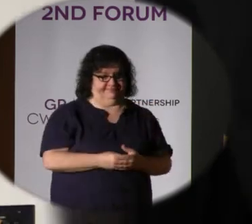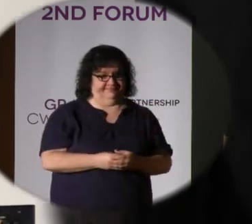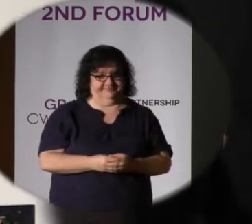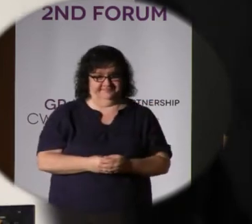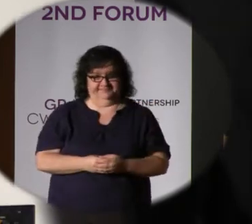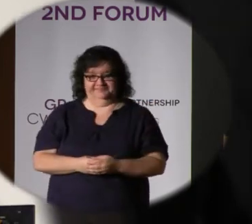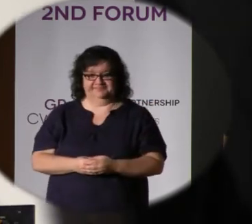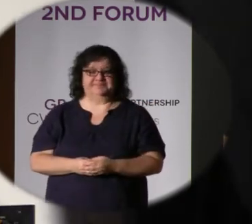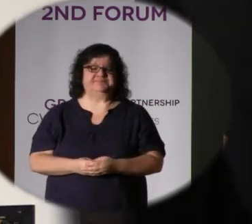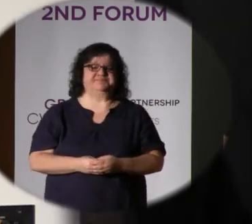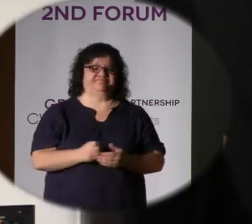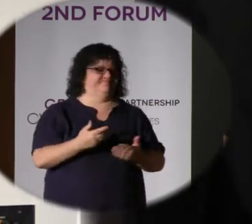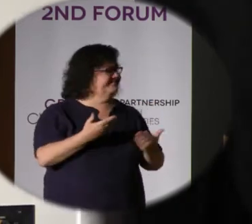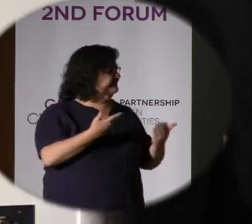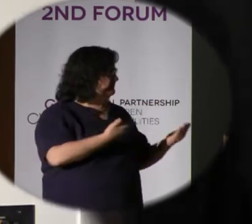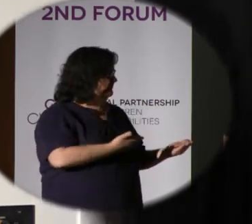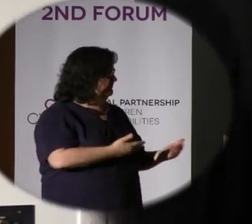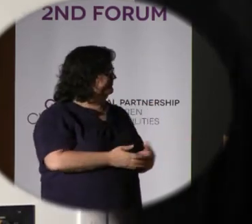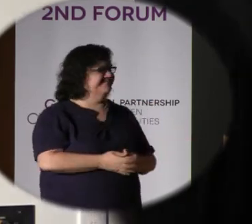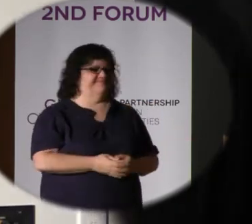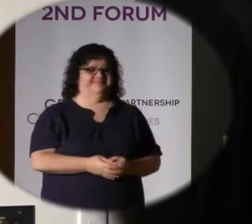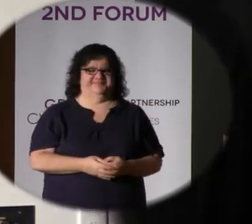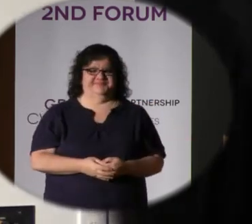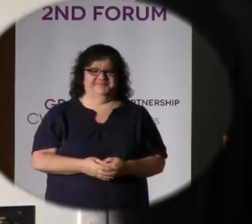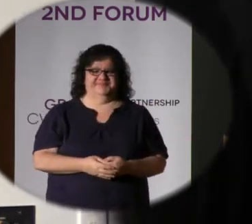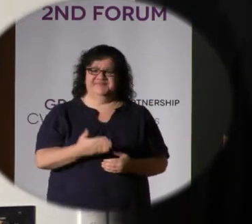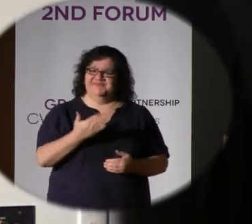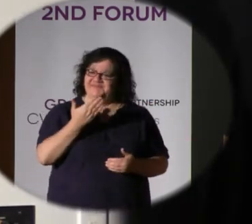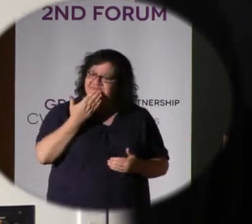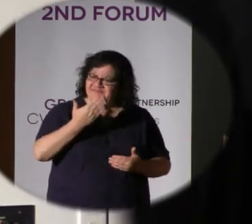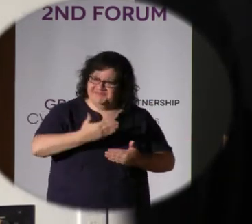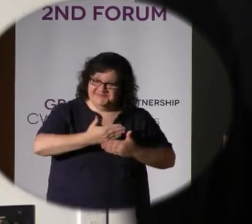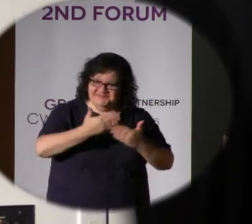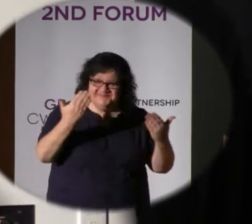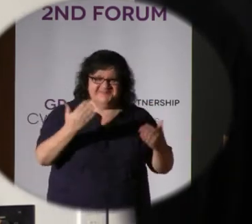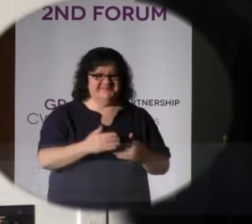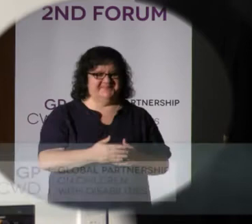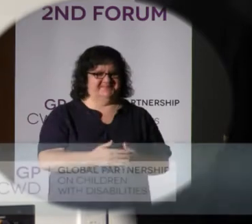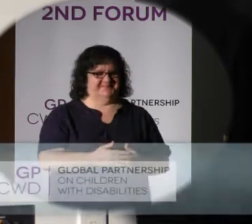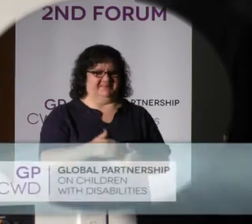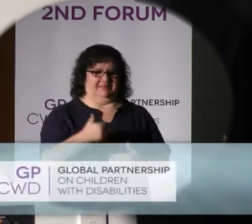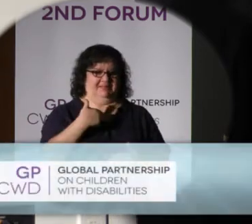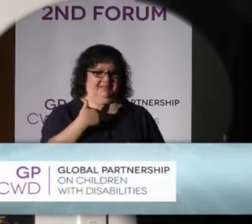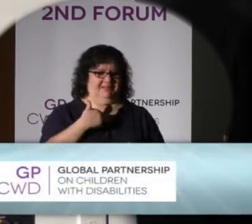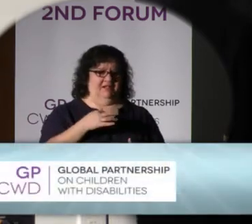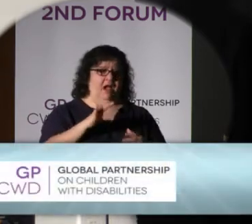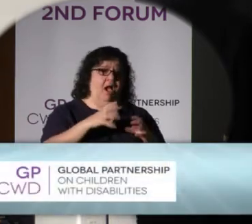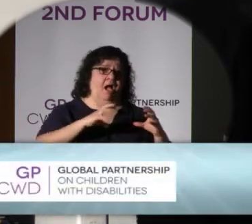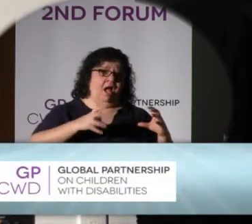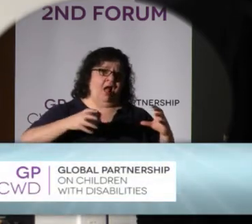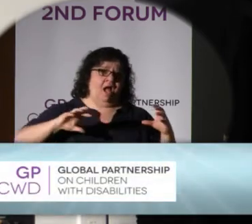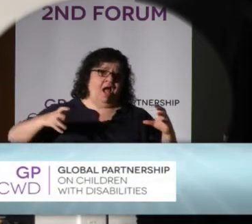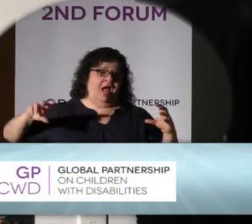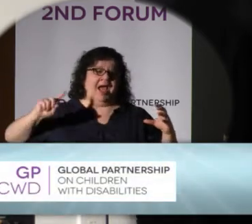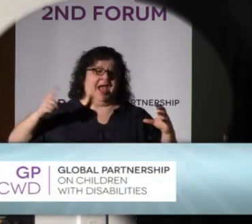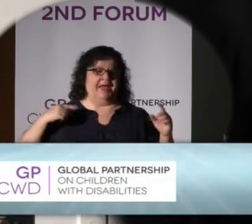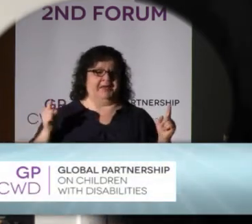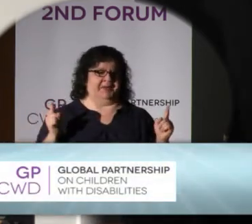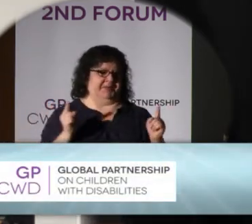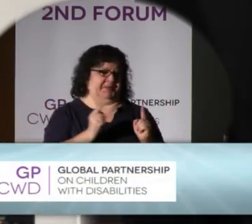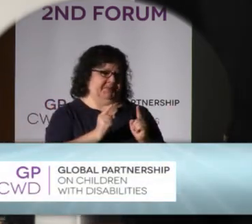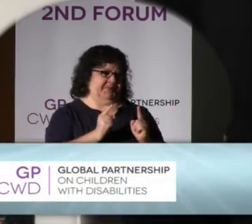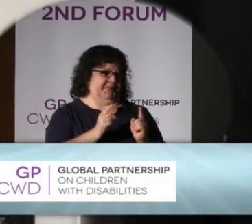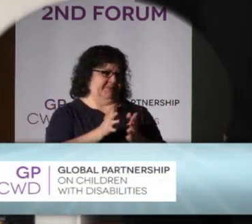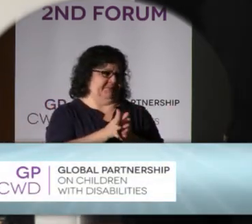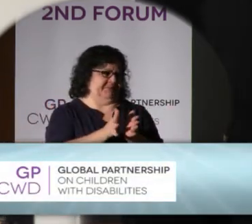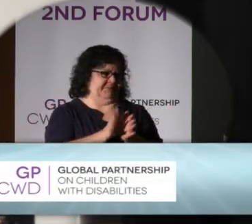Good morning, everyone. I'm going to be short and do a quick report on the task force. There has been a couple